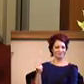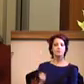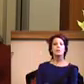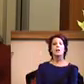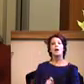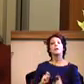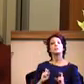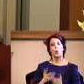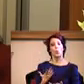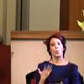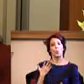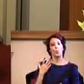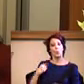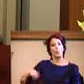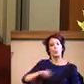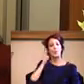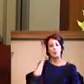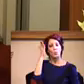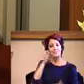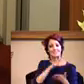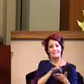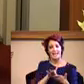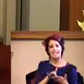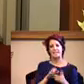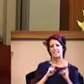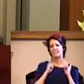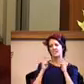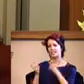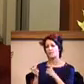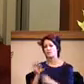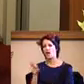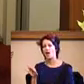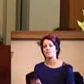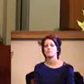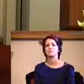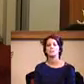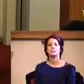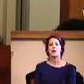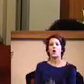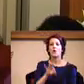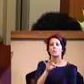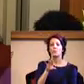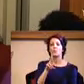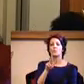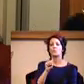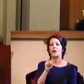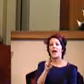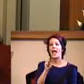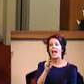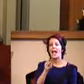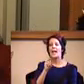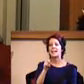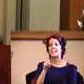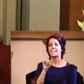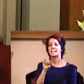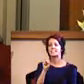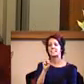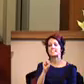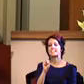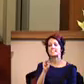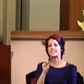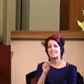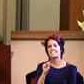gifts of the Magi the gold the frankincense and the myrr and to come to an understanding not only of what those gifts meant to to Jesus and